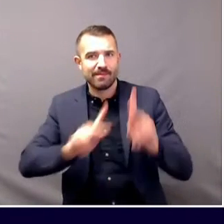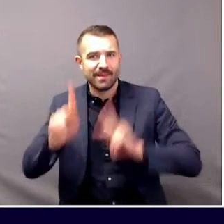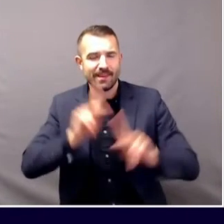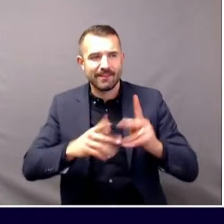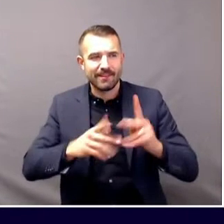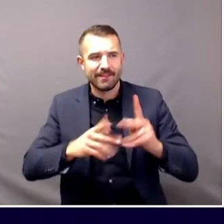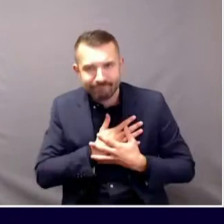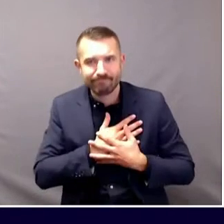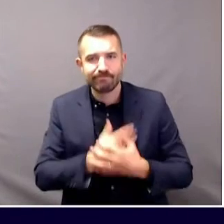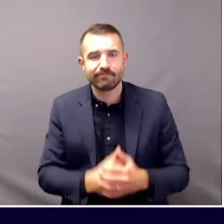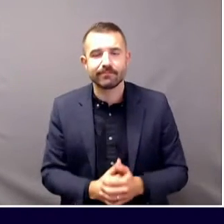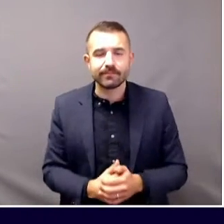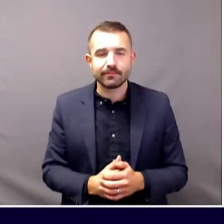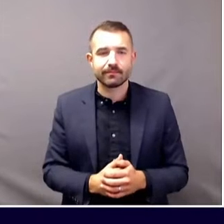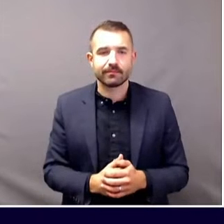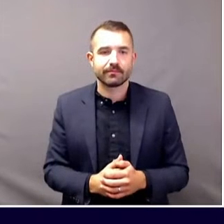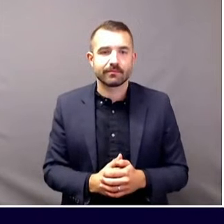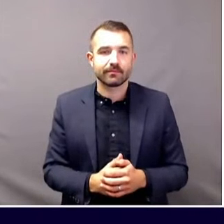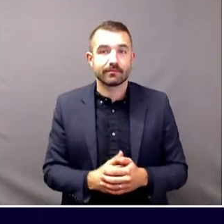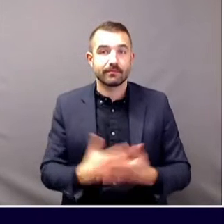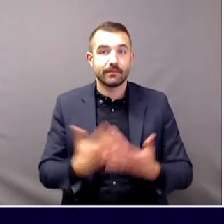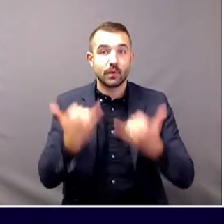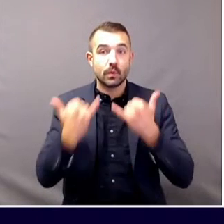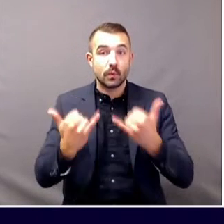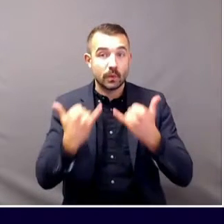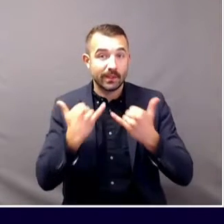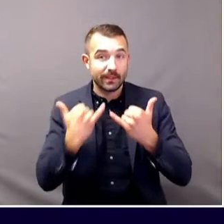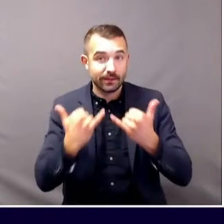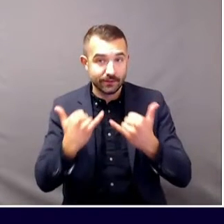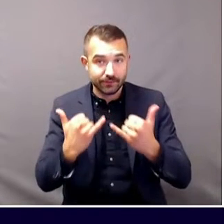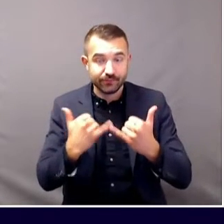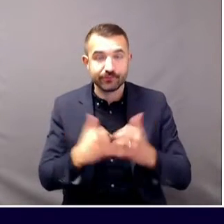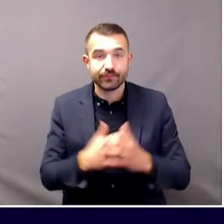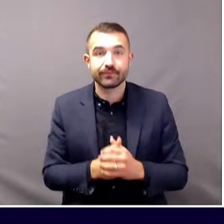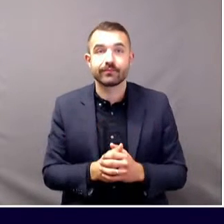Right now, across the state, there are a total of